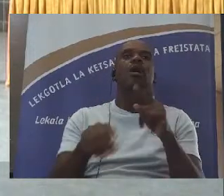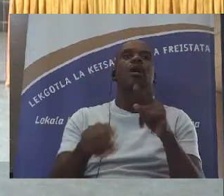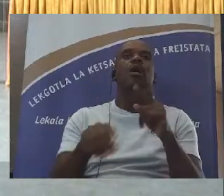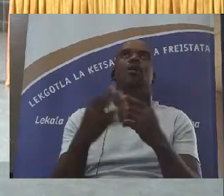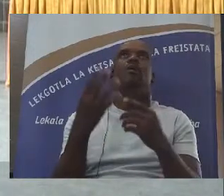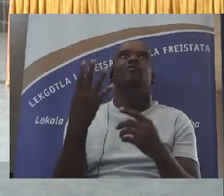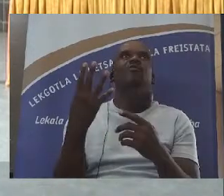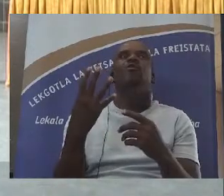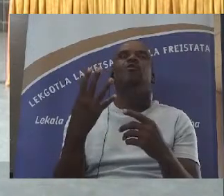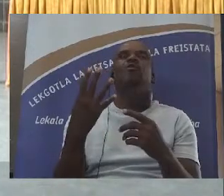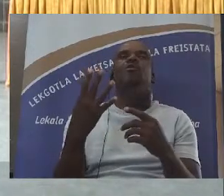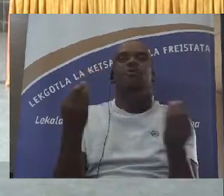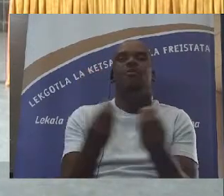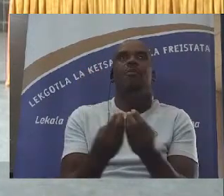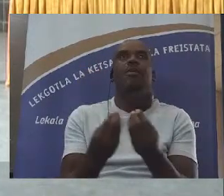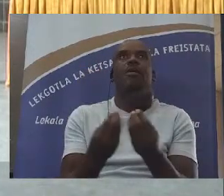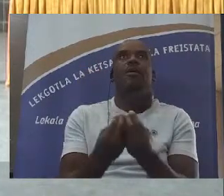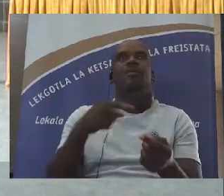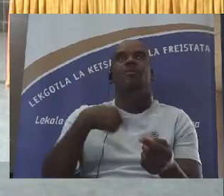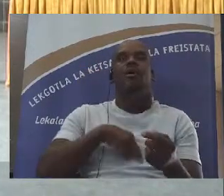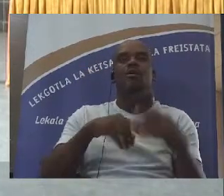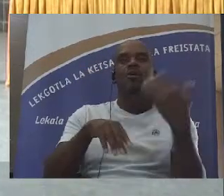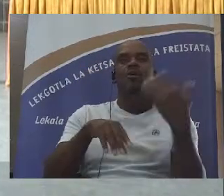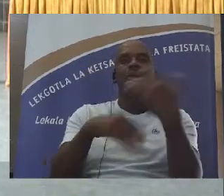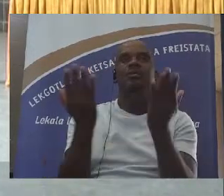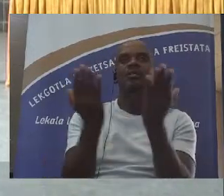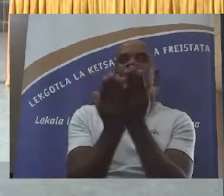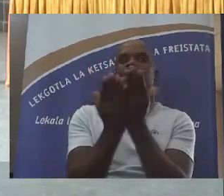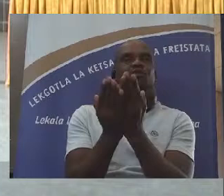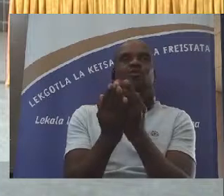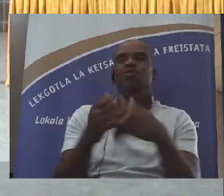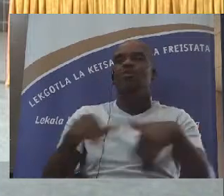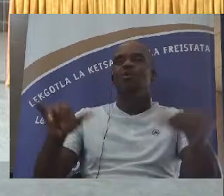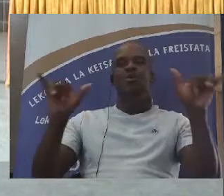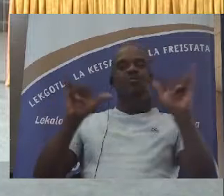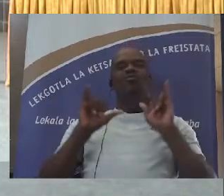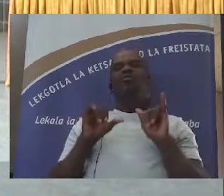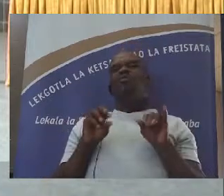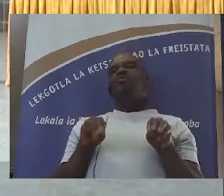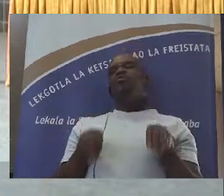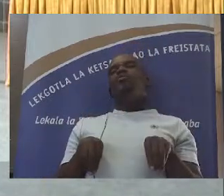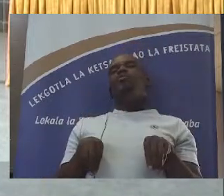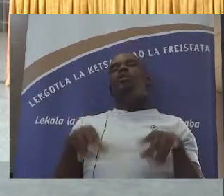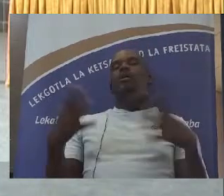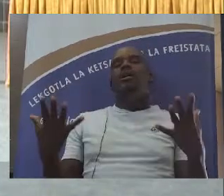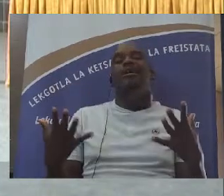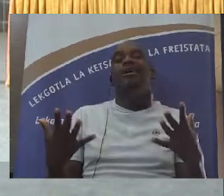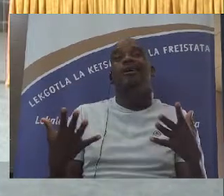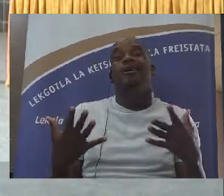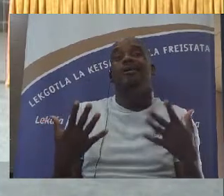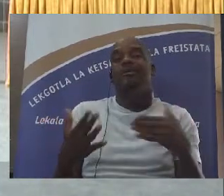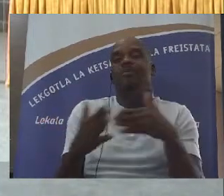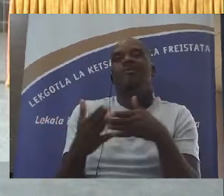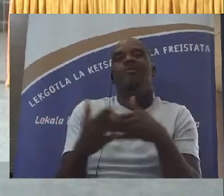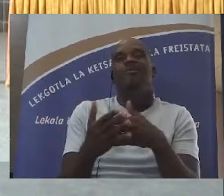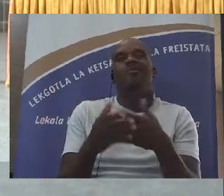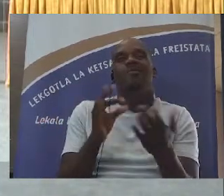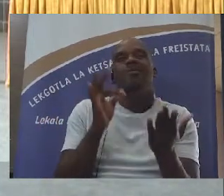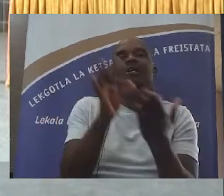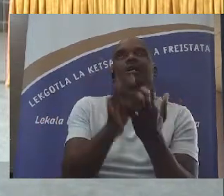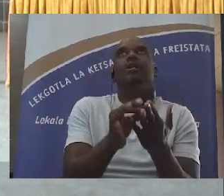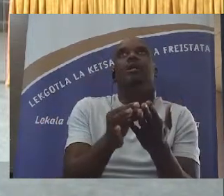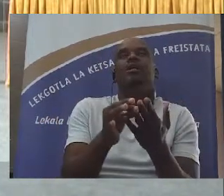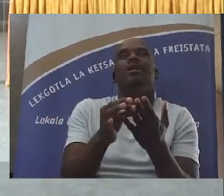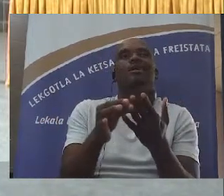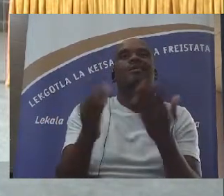mo magaeng nako tse dingwe ga ba kgone le go apply ka ntle ga ba kry na go apply ka nako ni bana ha ba tsena ko wa